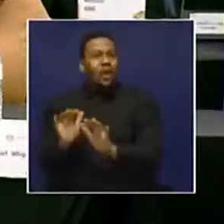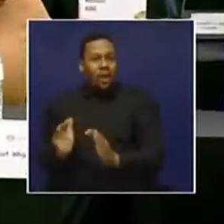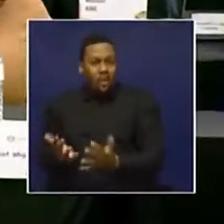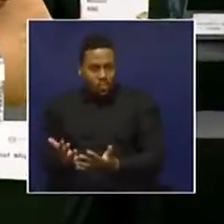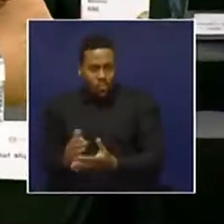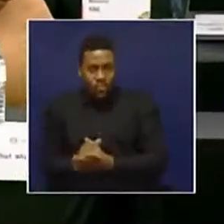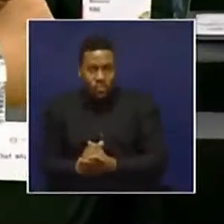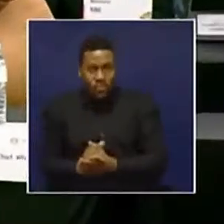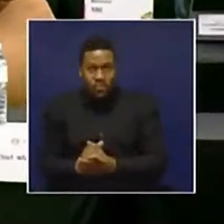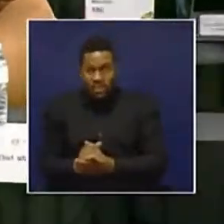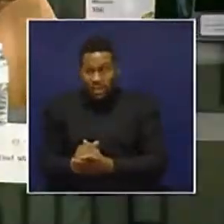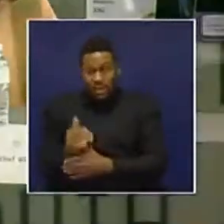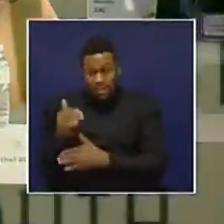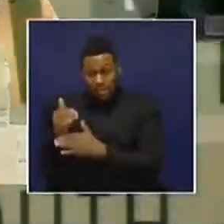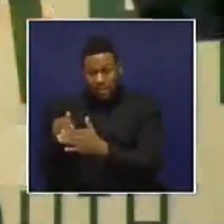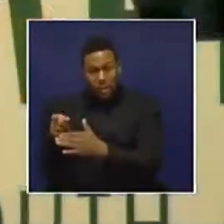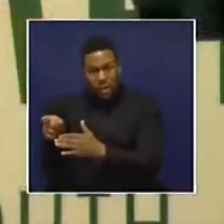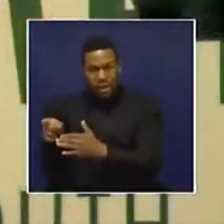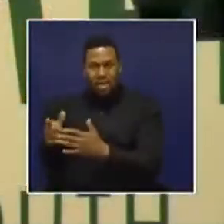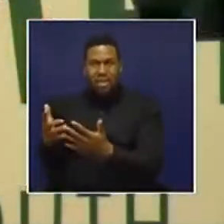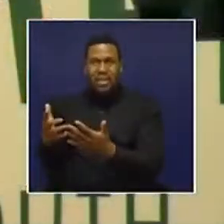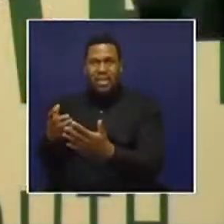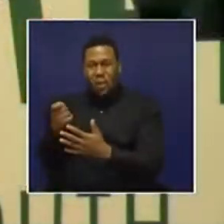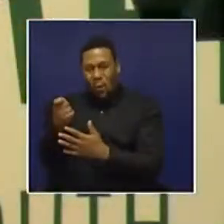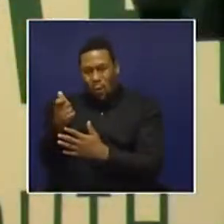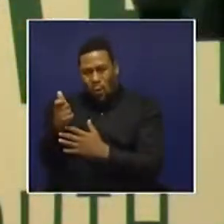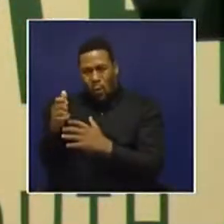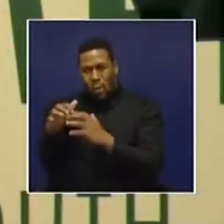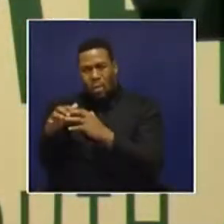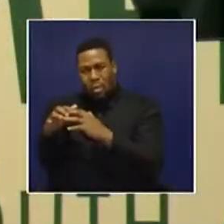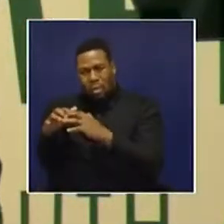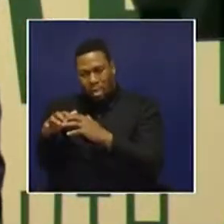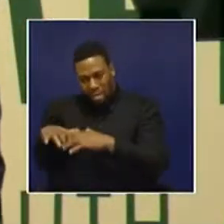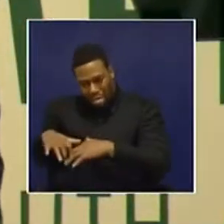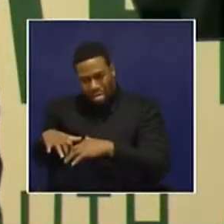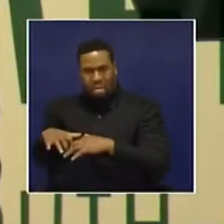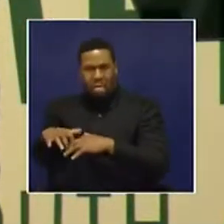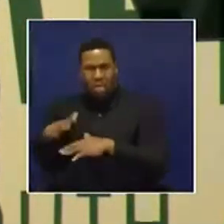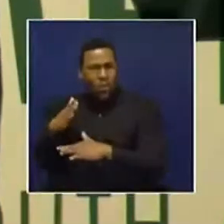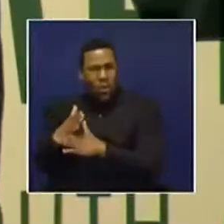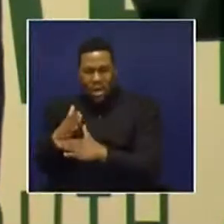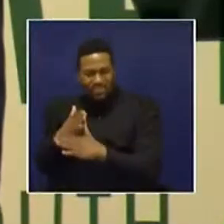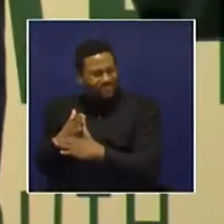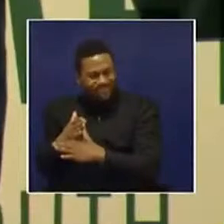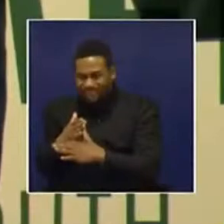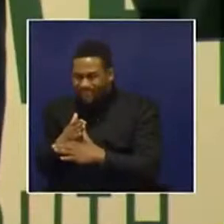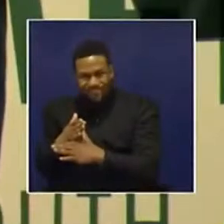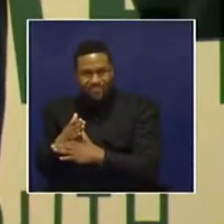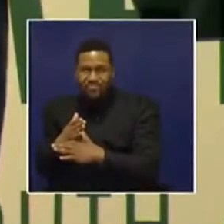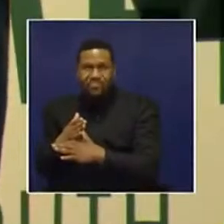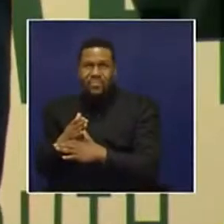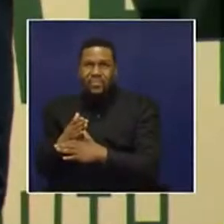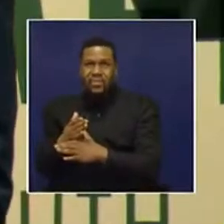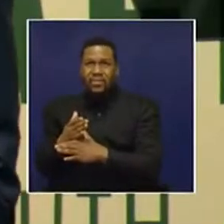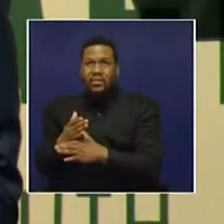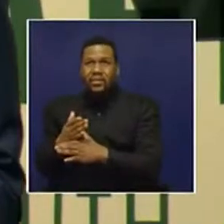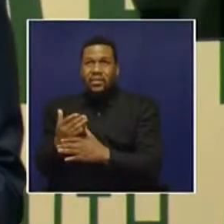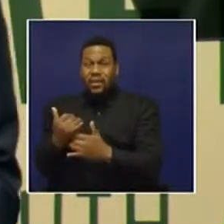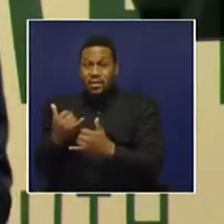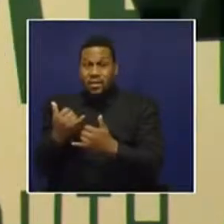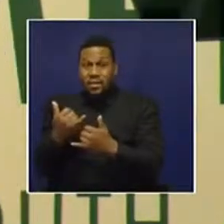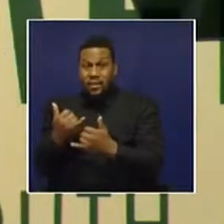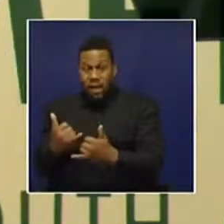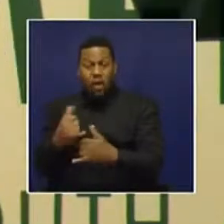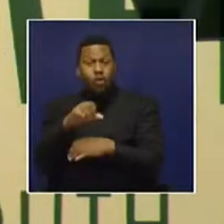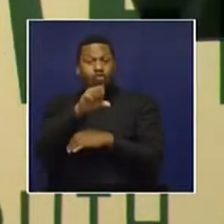hollowed out, not almost too close to non-functionality, to what the institution which the president in the State of the Nation